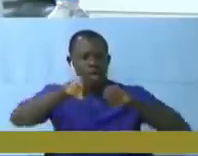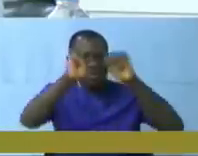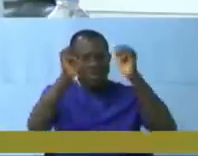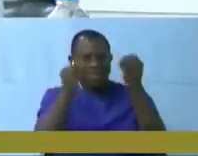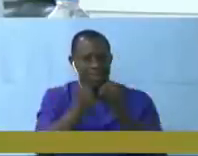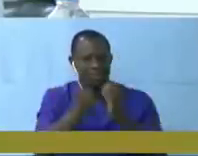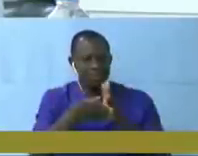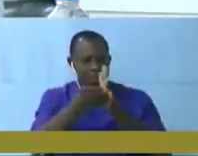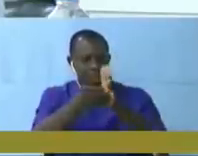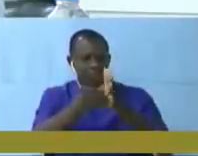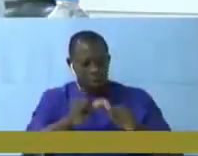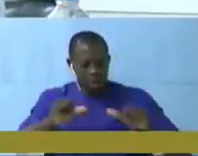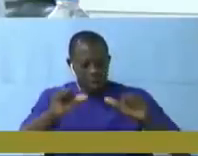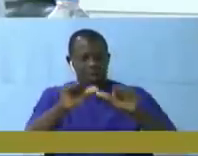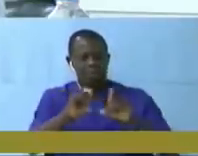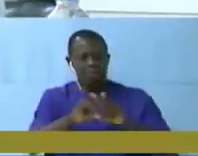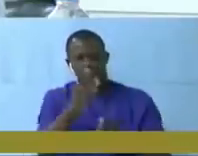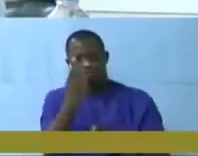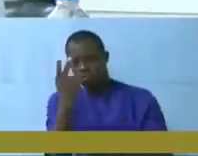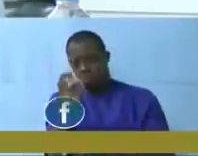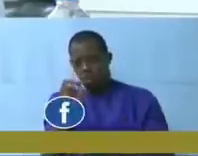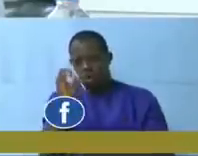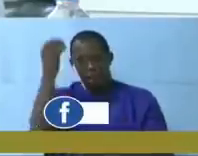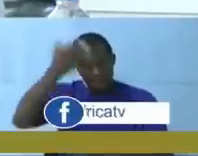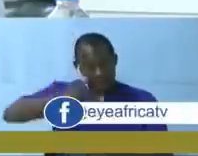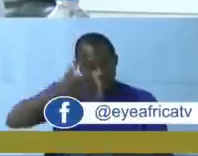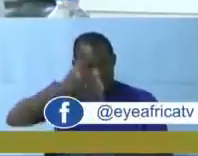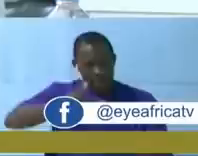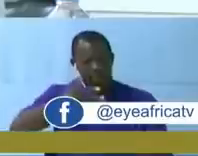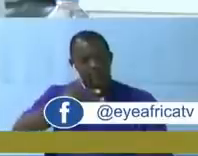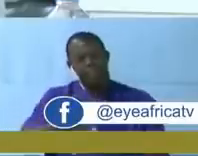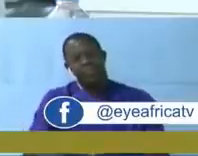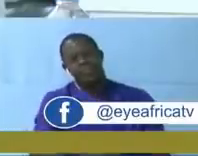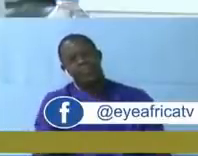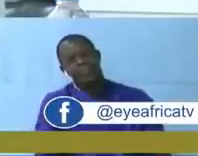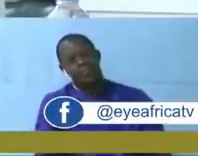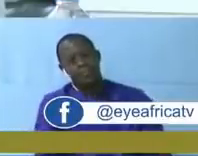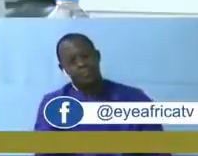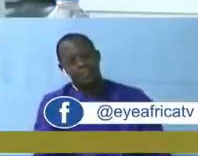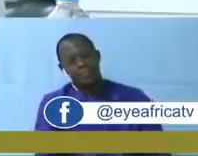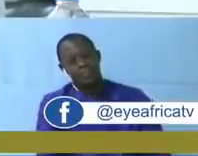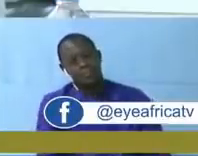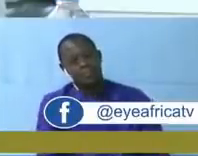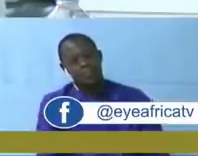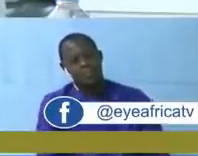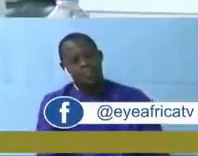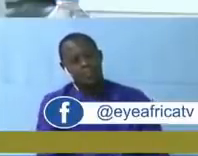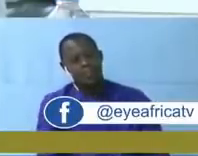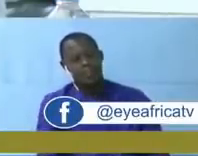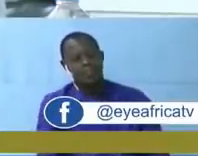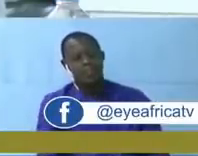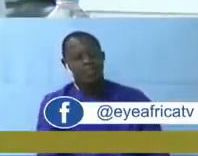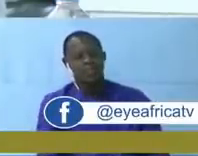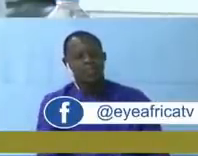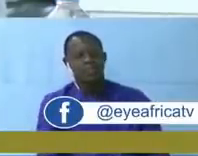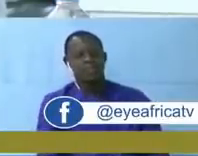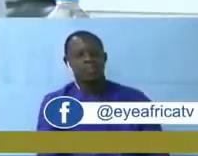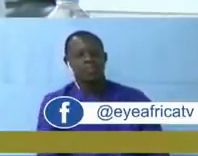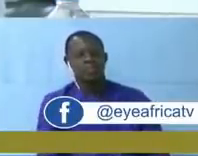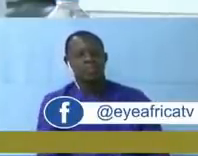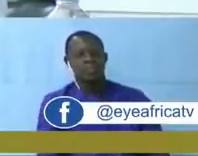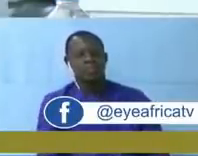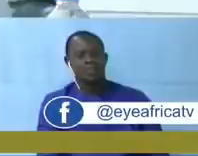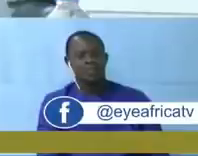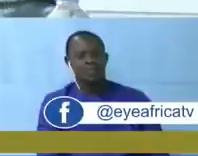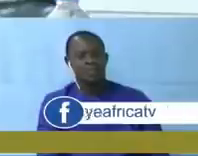2015. Ma jité nak bunta bi nga xamné mo aju ci wali tedeline yi di director of programs balañ may tan nak def ma ki jité nak buntu liggey